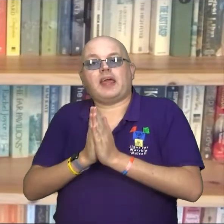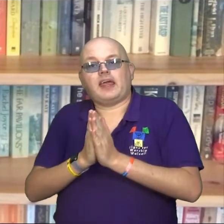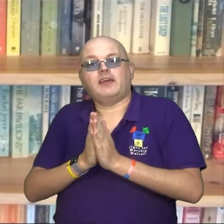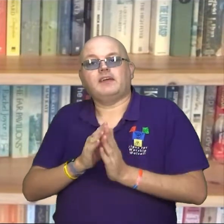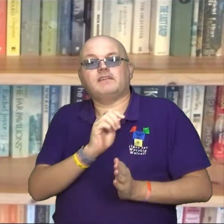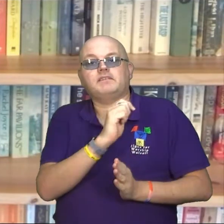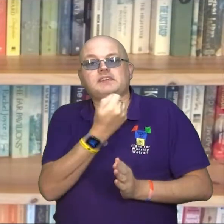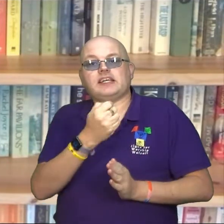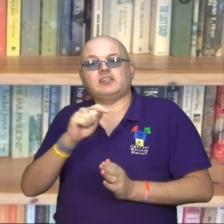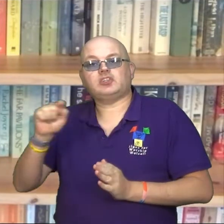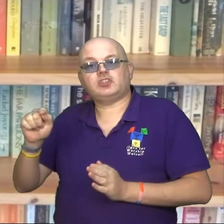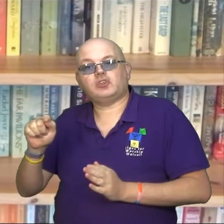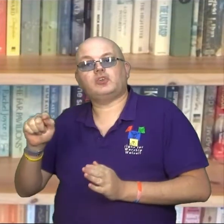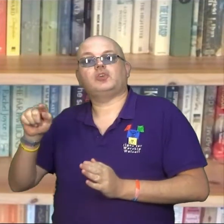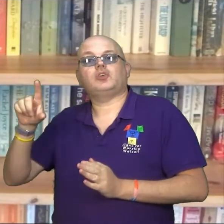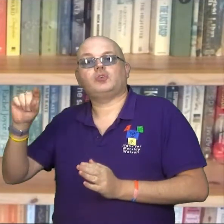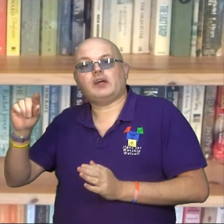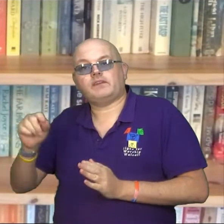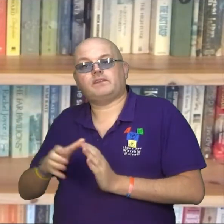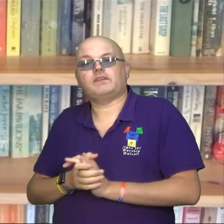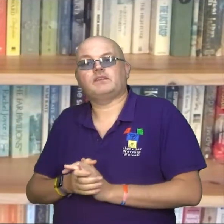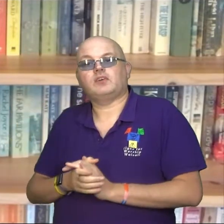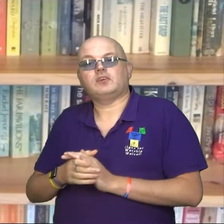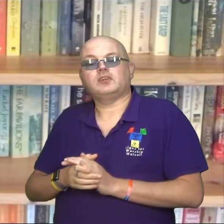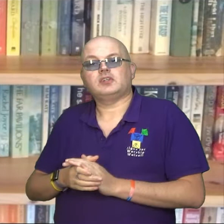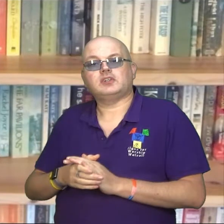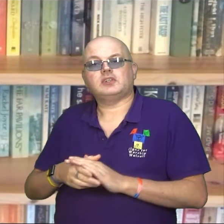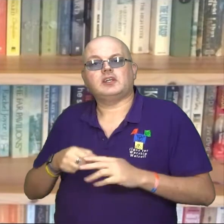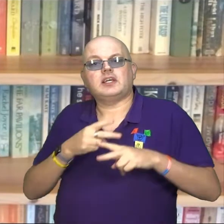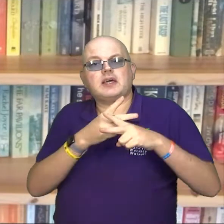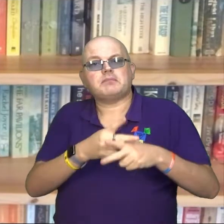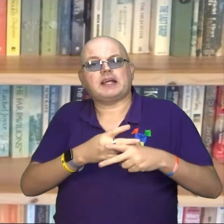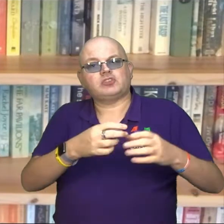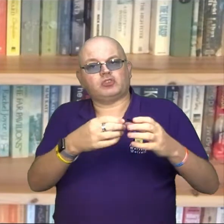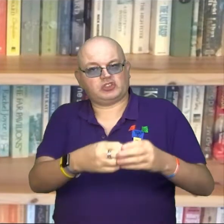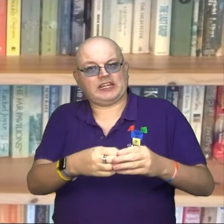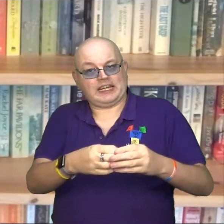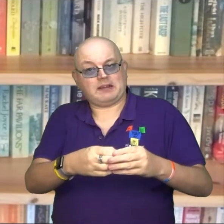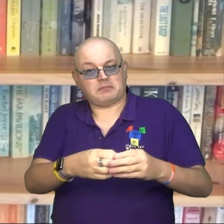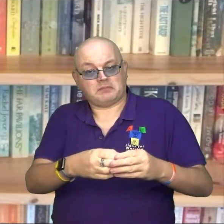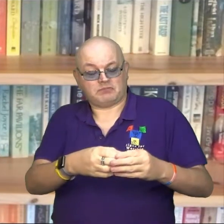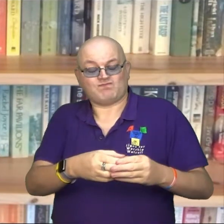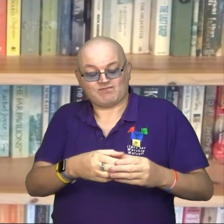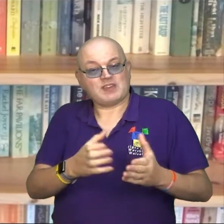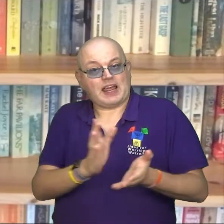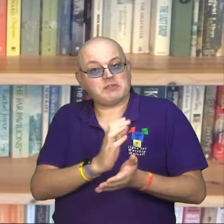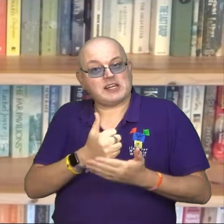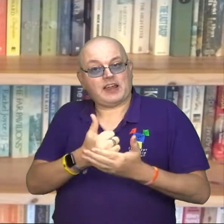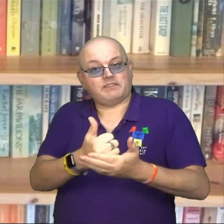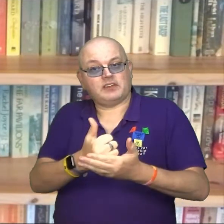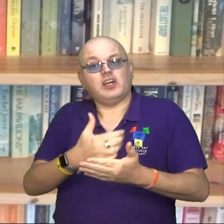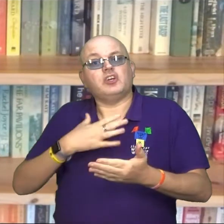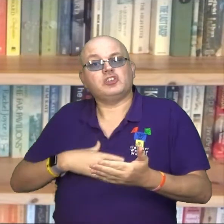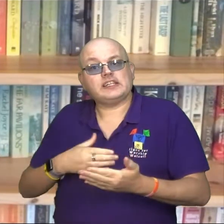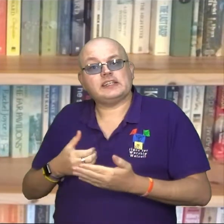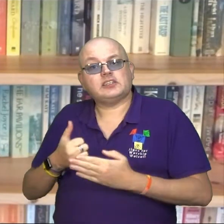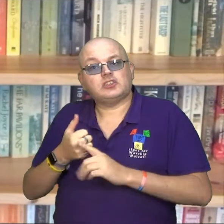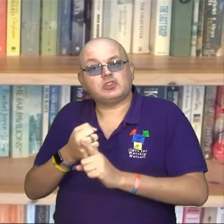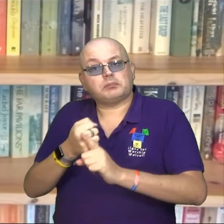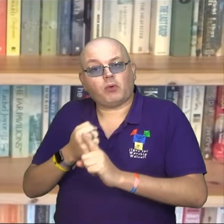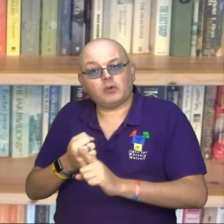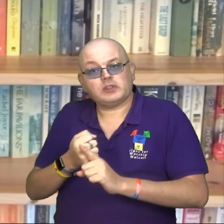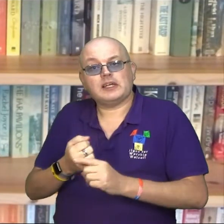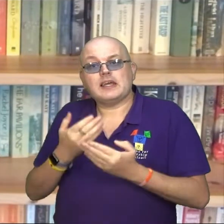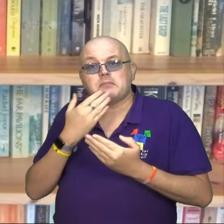to midday. And we also have our pastoral team available to help. So if you need support for anything, please